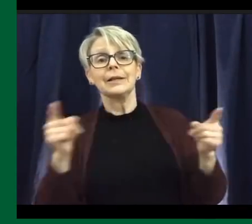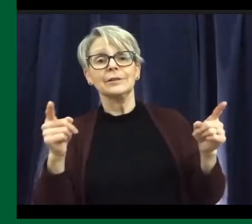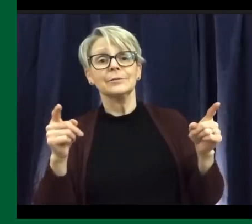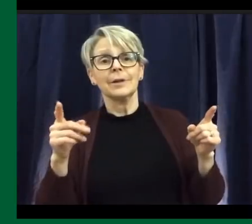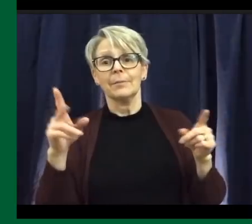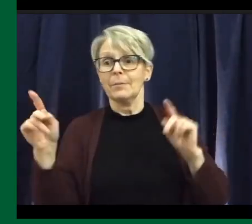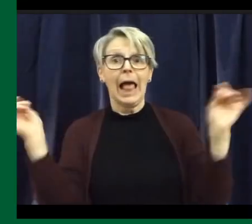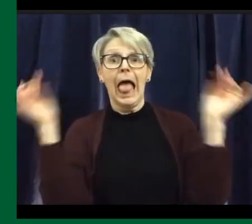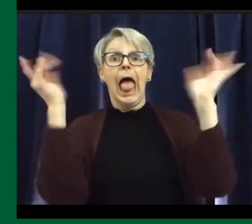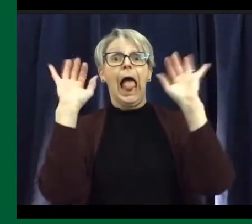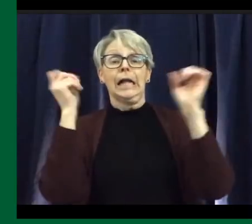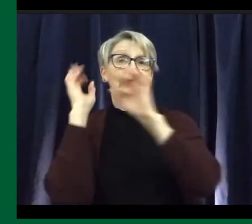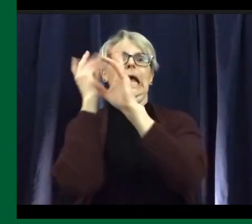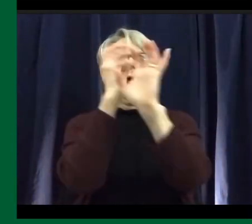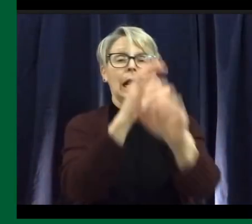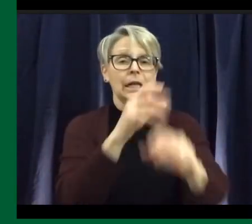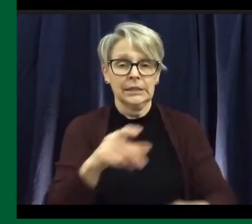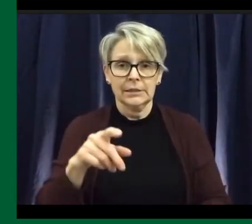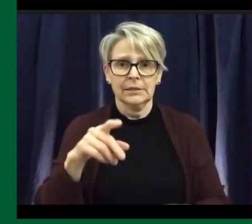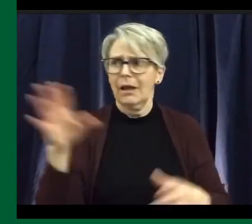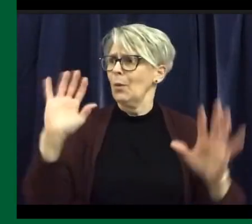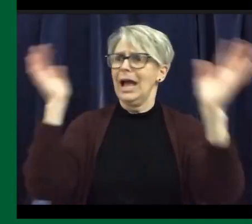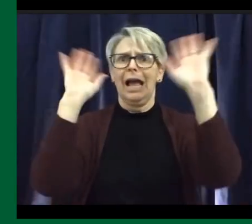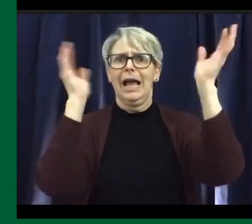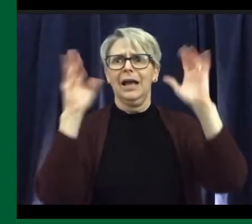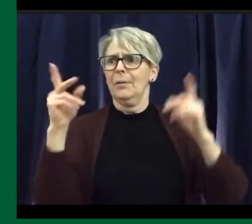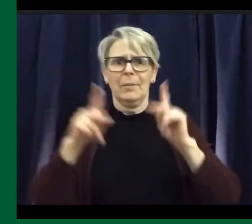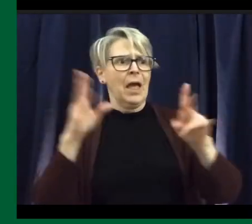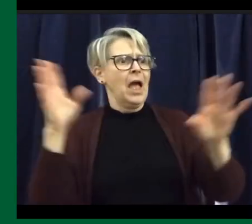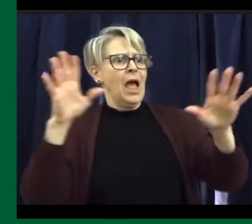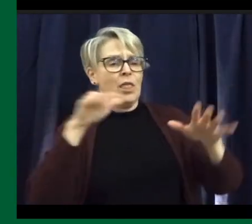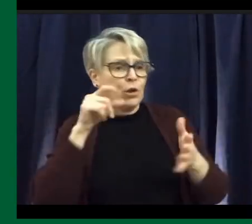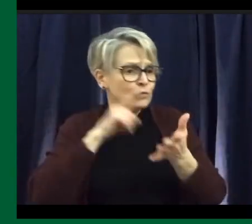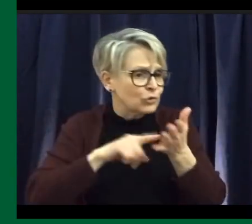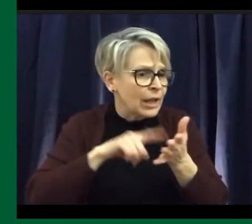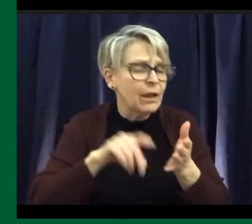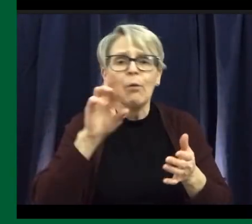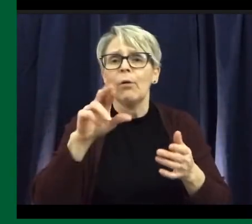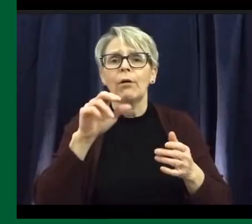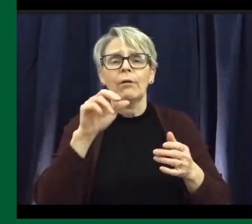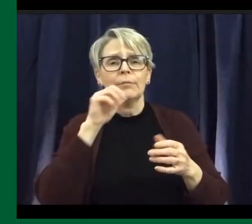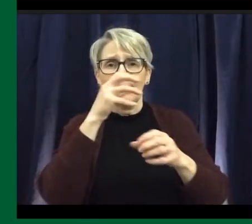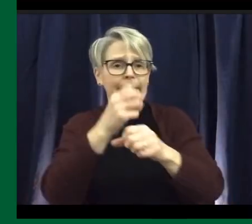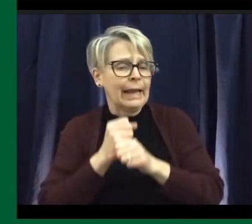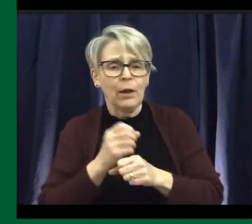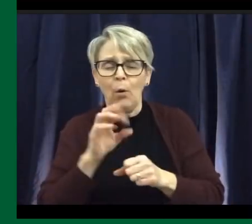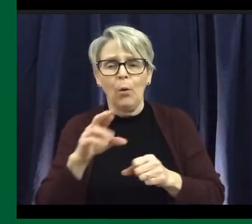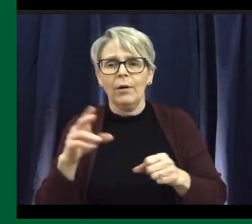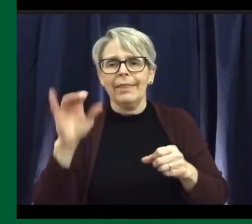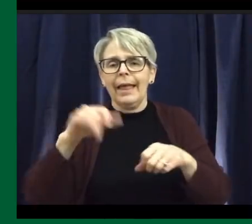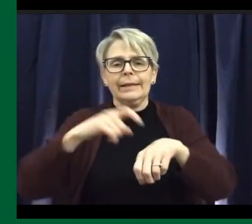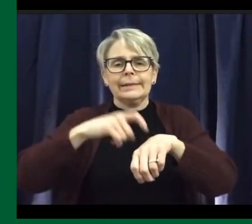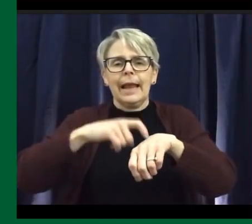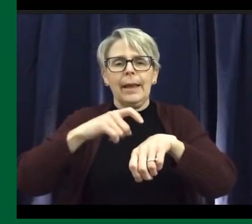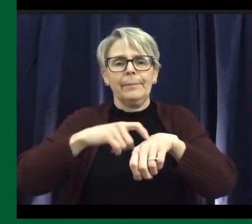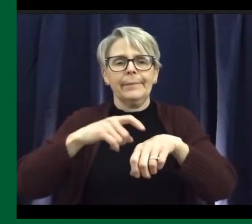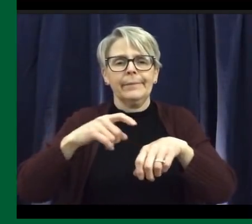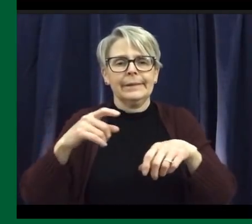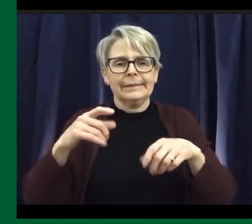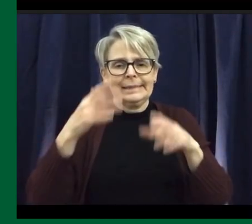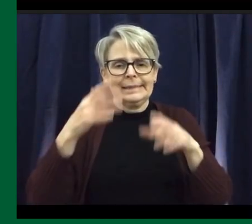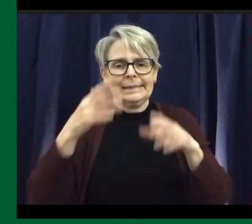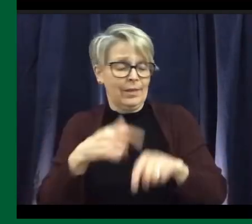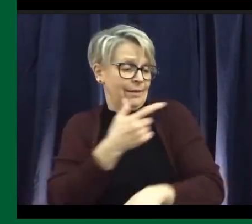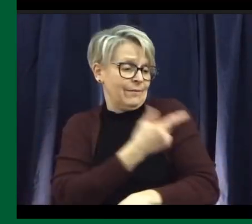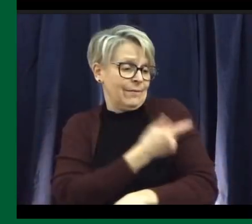for individuals who are not getting the information because they're either not checking or not getting it. A decision was made in the early phases of the vaccine